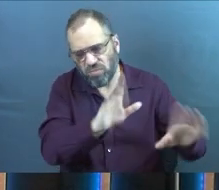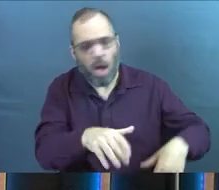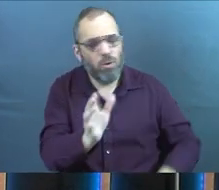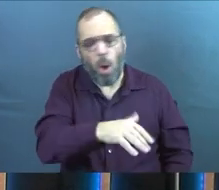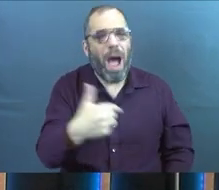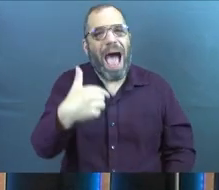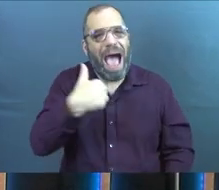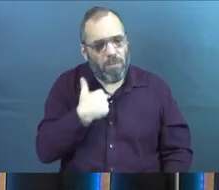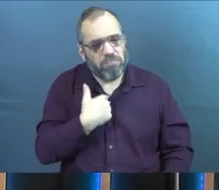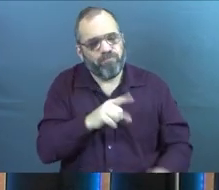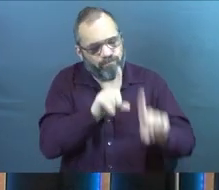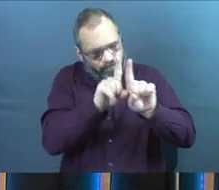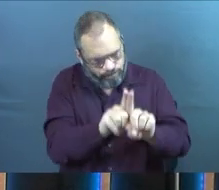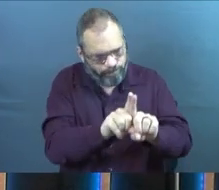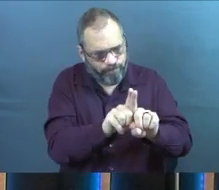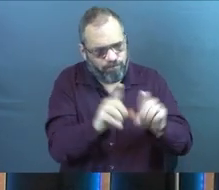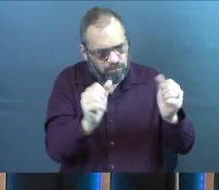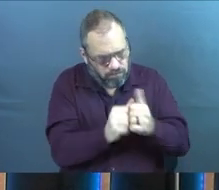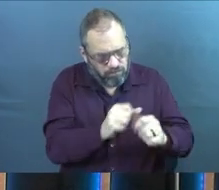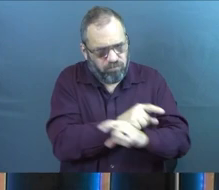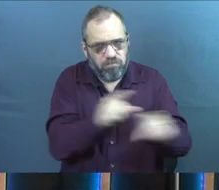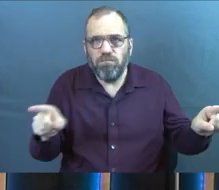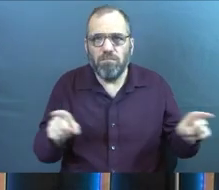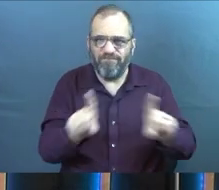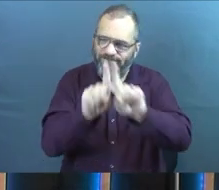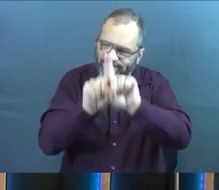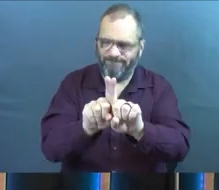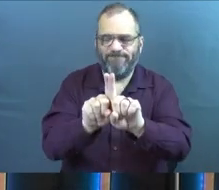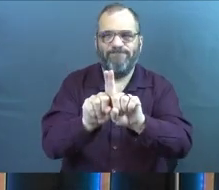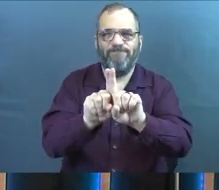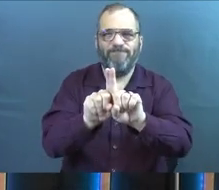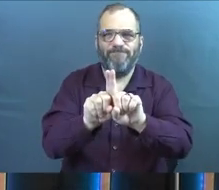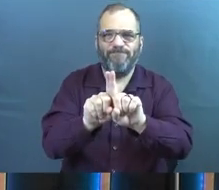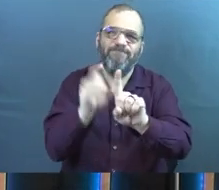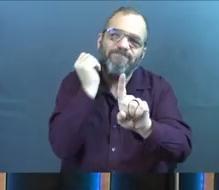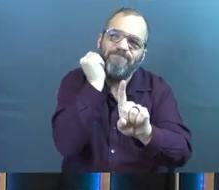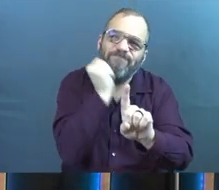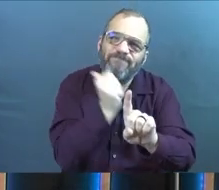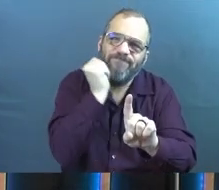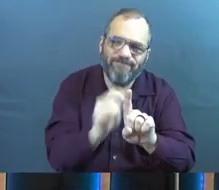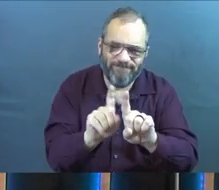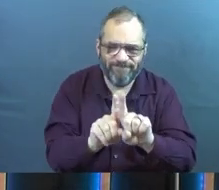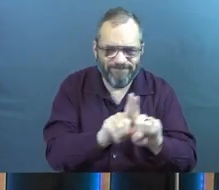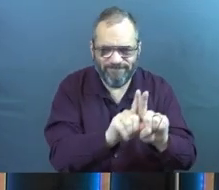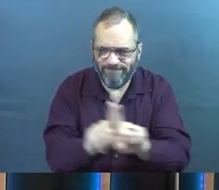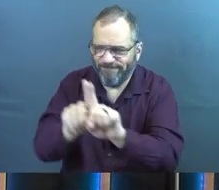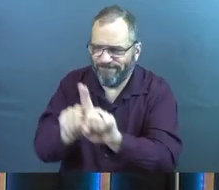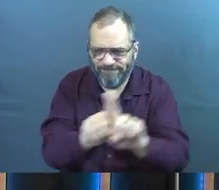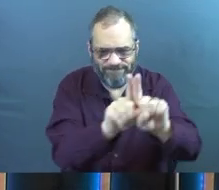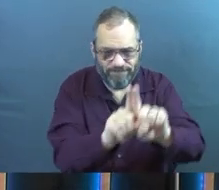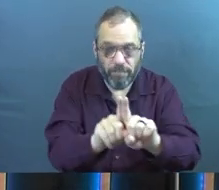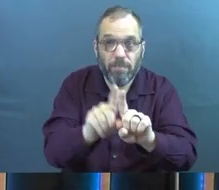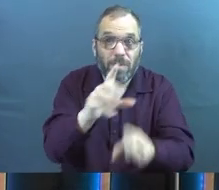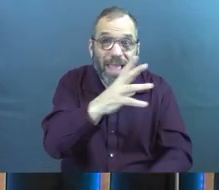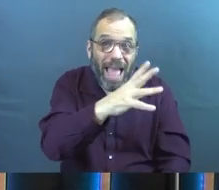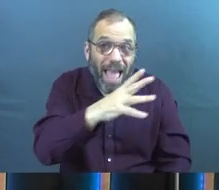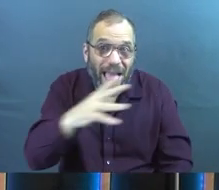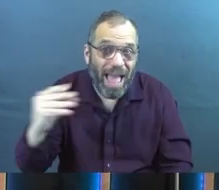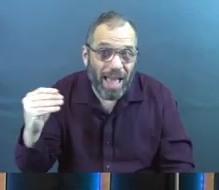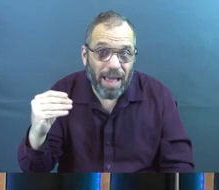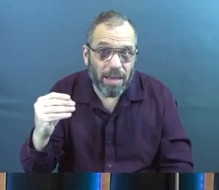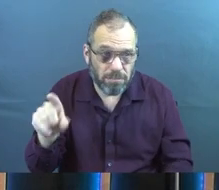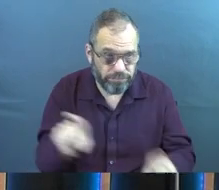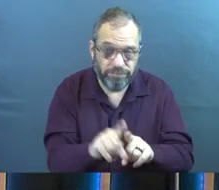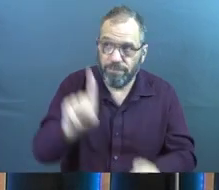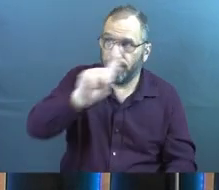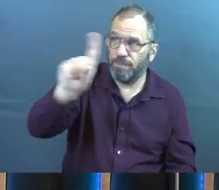He's like, no, I want to be right here with you every single step of the way. And on top of that, just